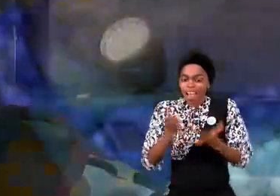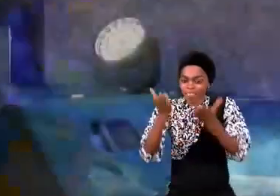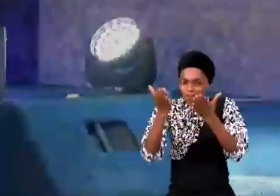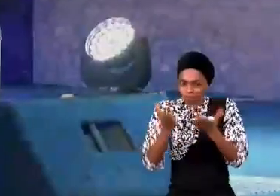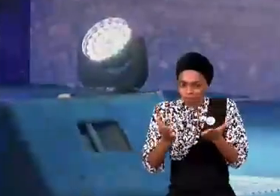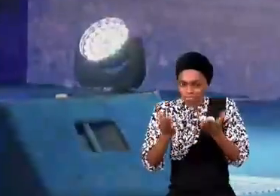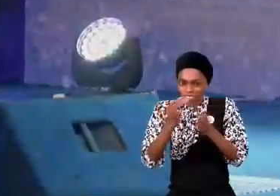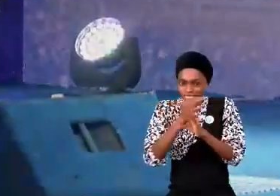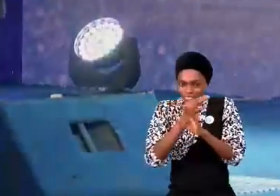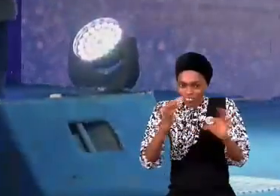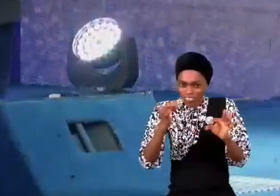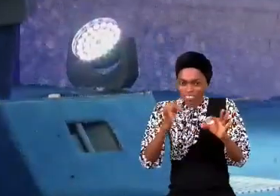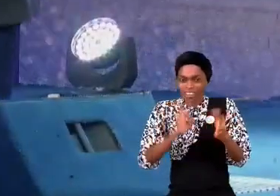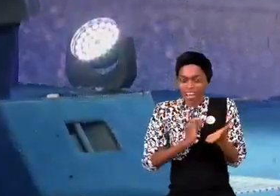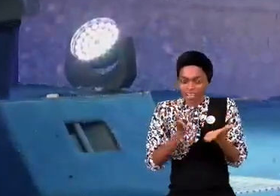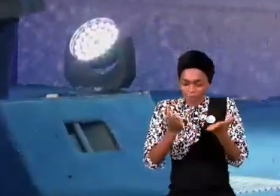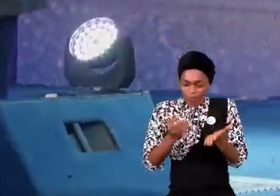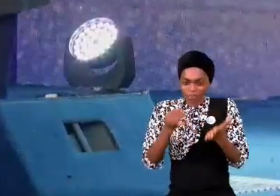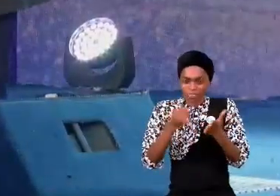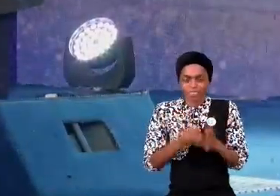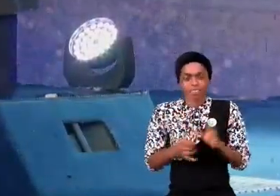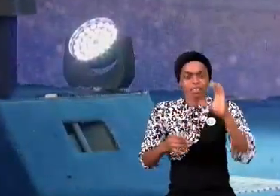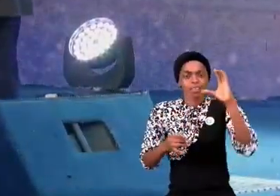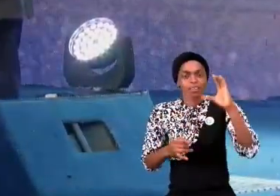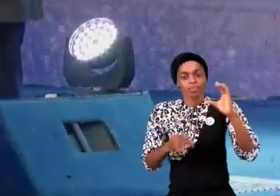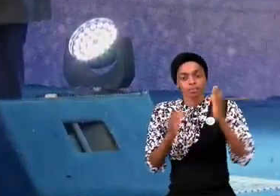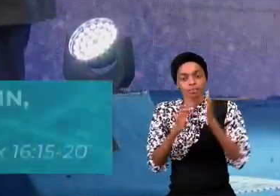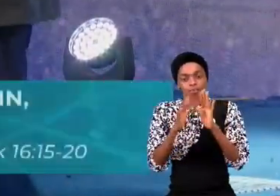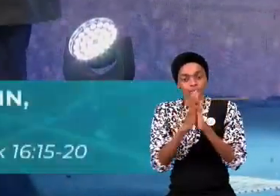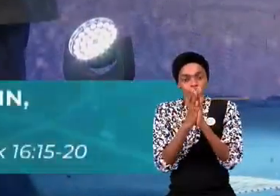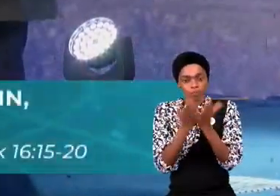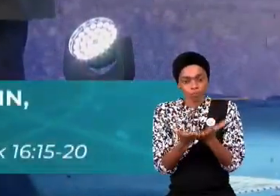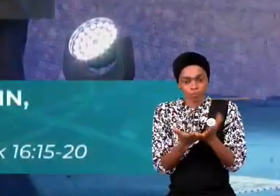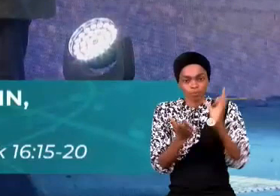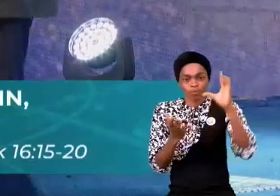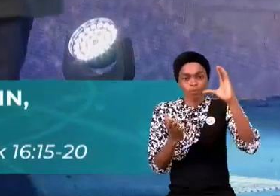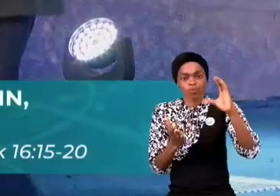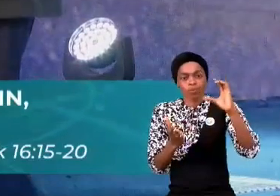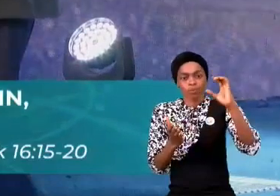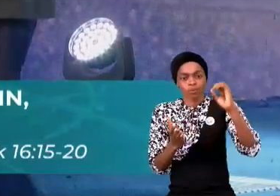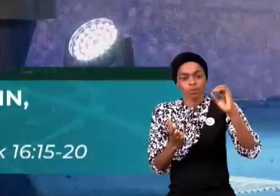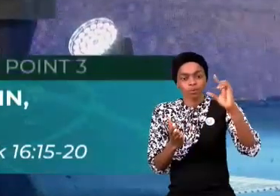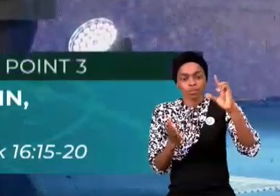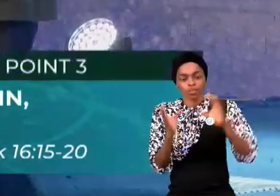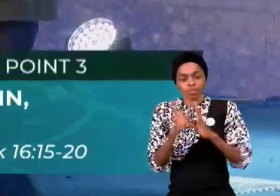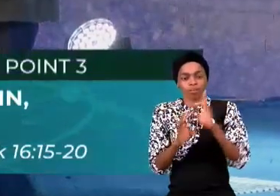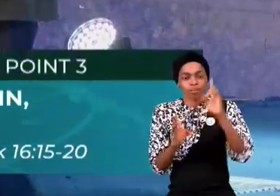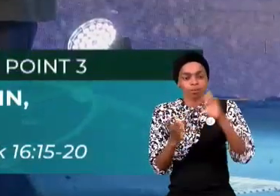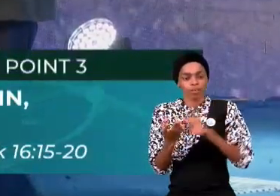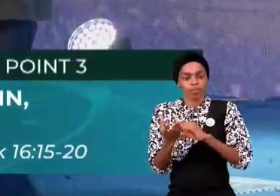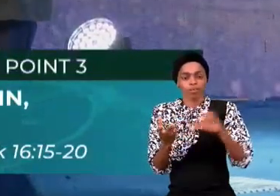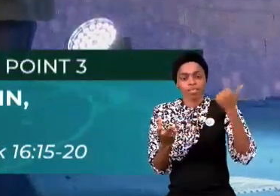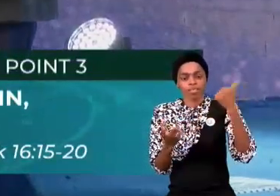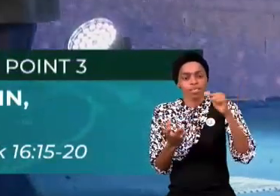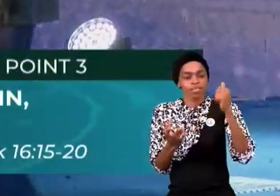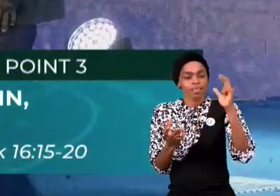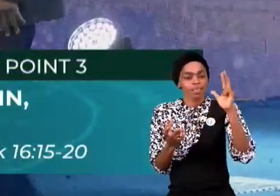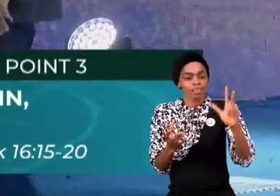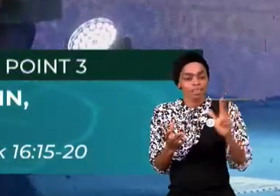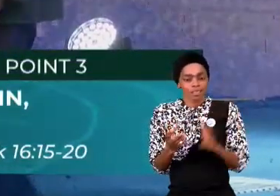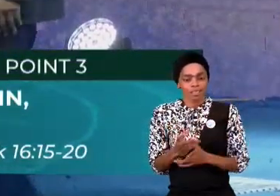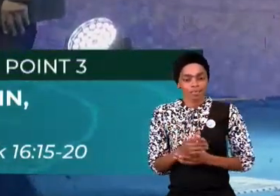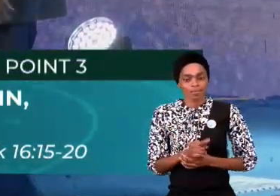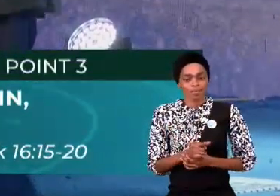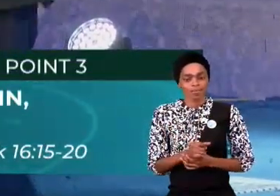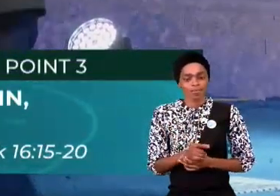verse 13. In Colossians chapter 1 verse 13, it said, who has delivered us from the power